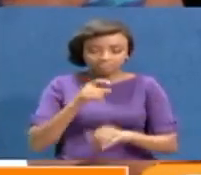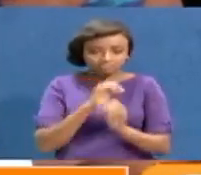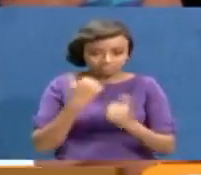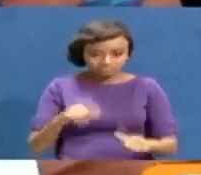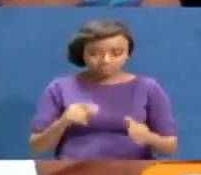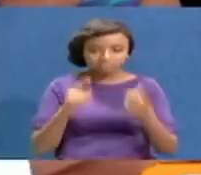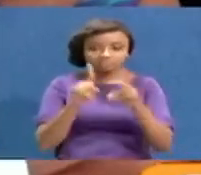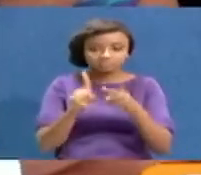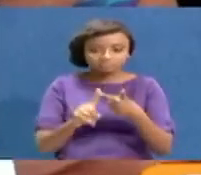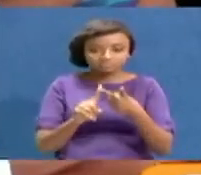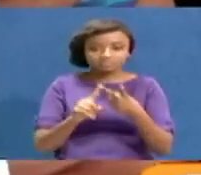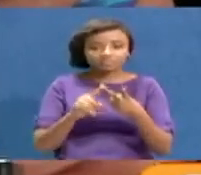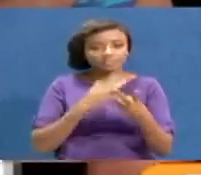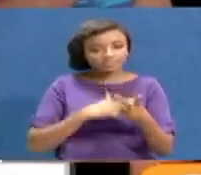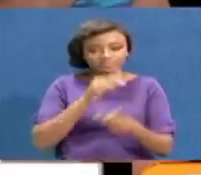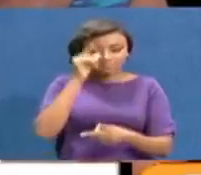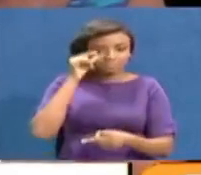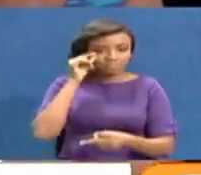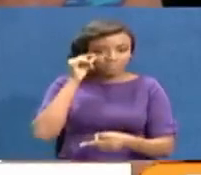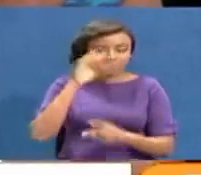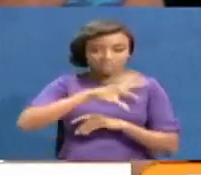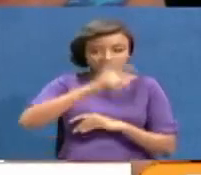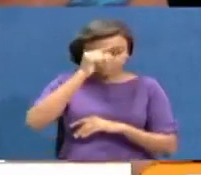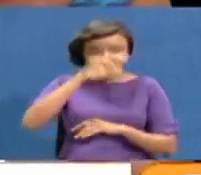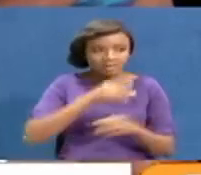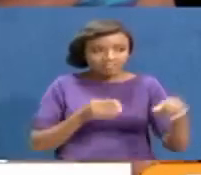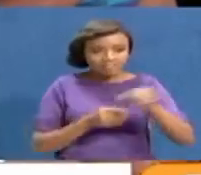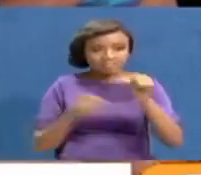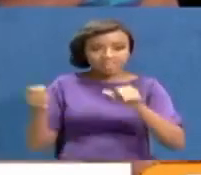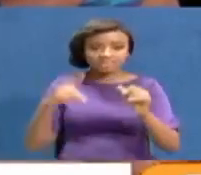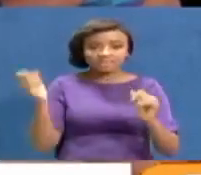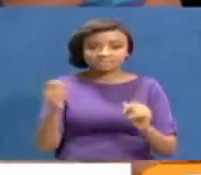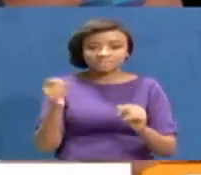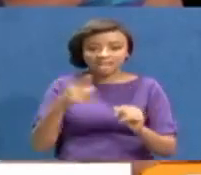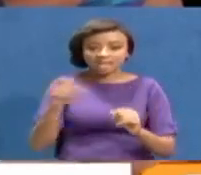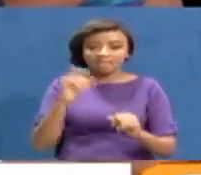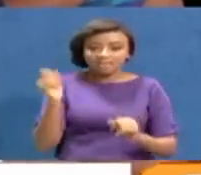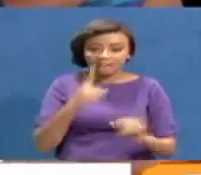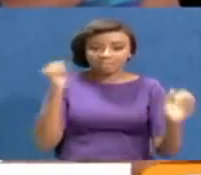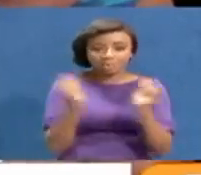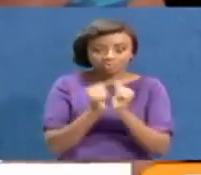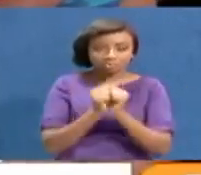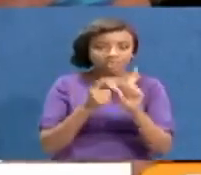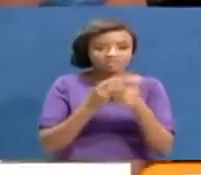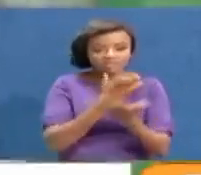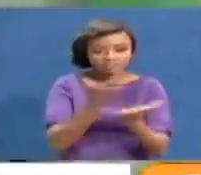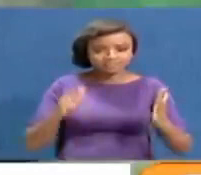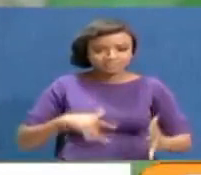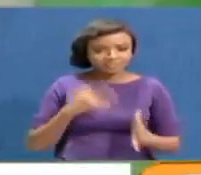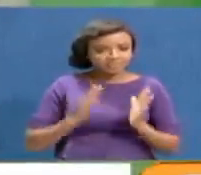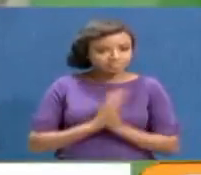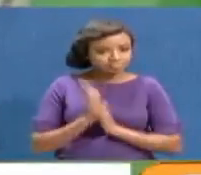kupia serikali ya Mombasa iweze kulipa mshahara wa mwezi wa Oktoba. Ndio wafanyikazi wa Mombasa waweze kuwa na ile morali ya kuenda kufanya